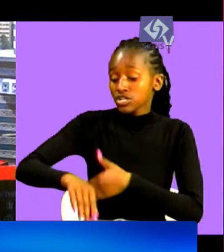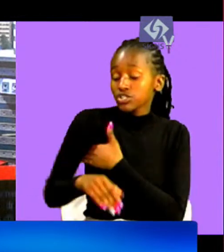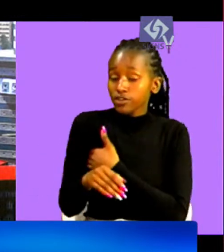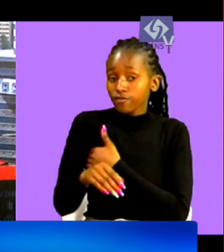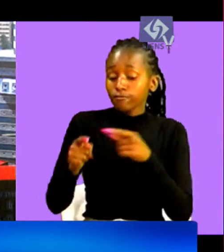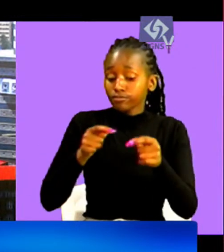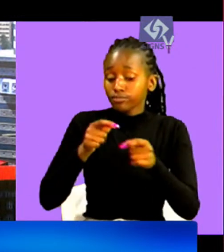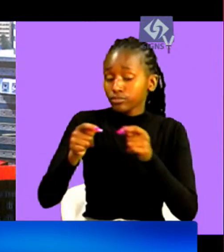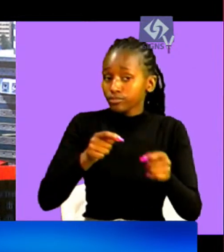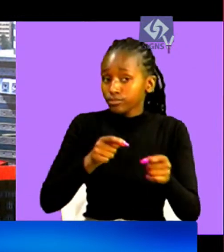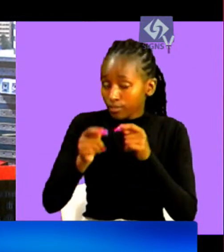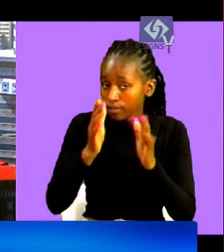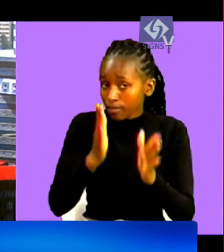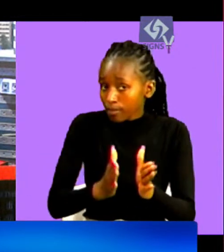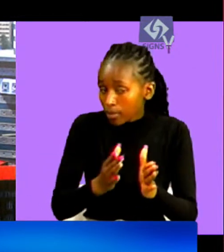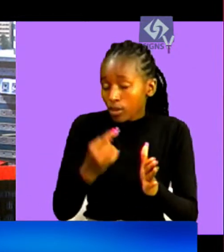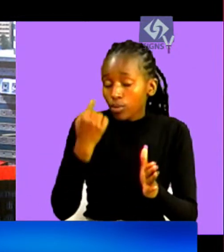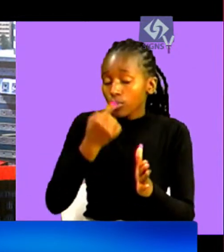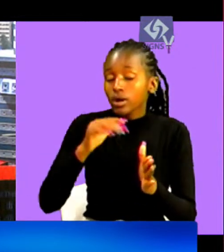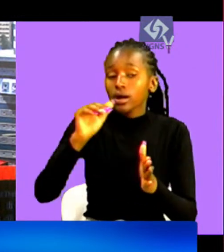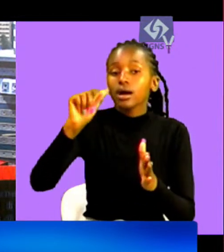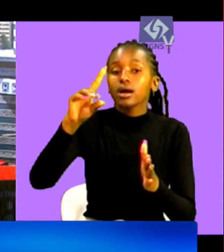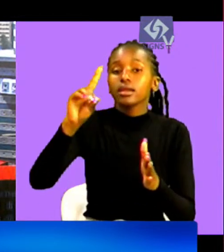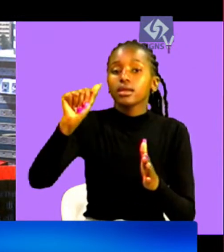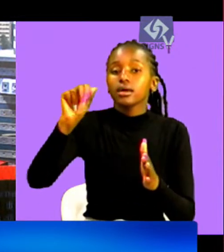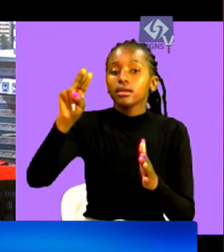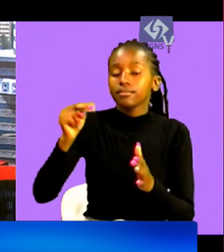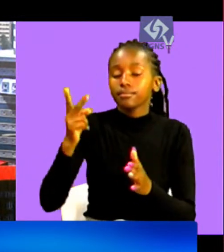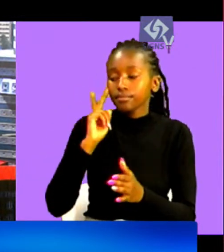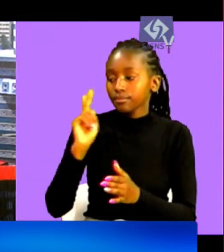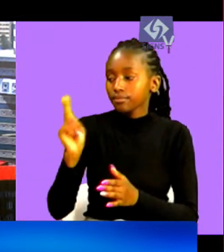Strategy and Execution Adan Mohamed.